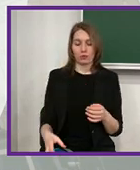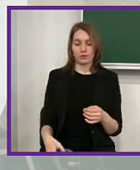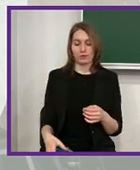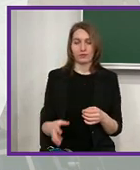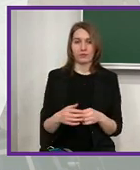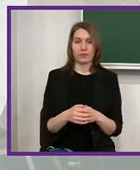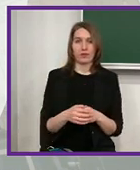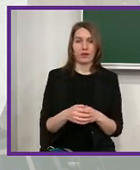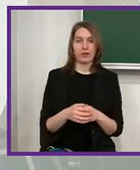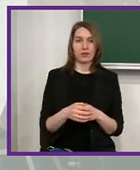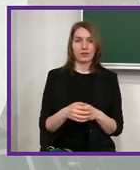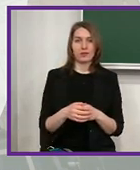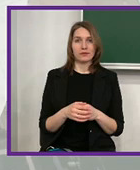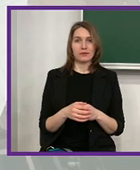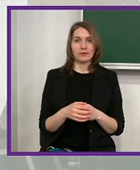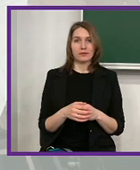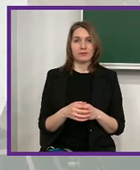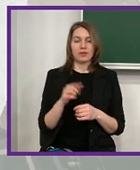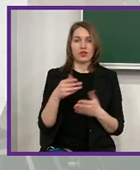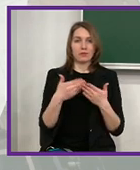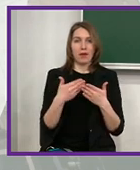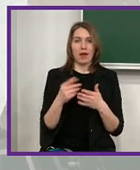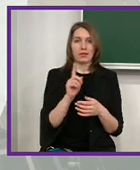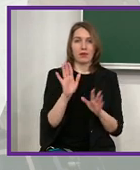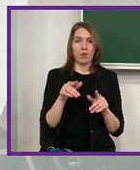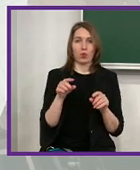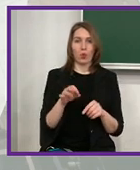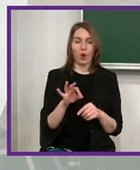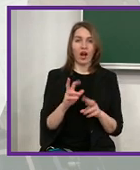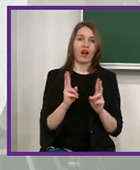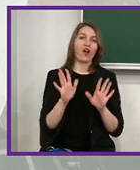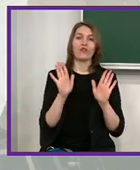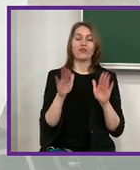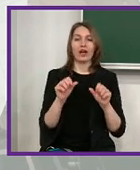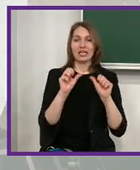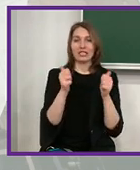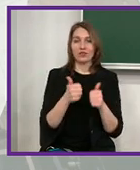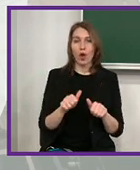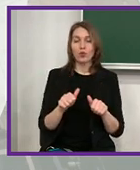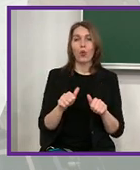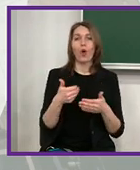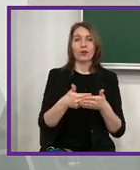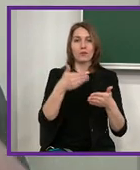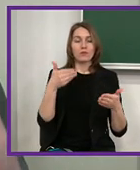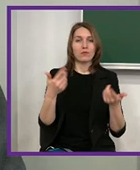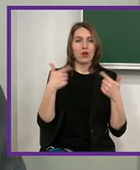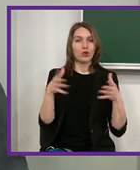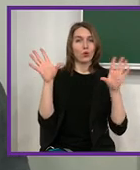this is an example of how you can develop more effective prevention and mitigation based on the three steps I just talked